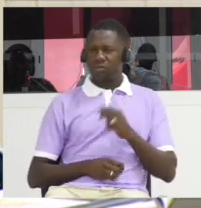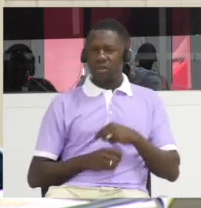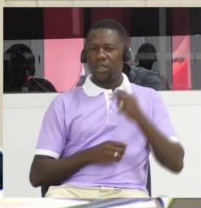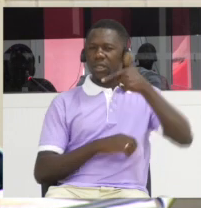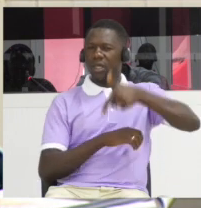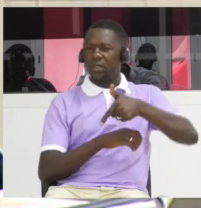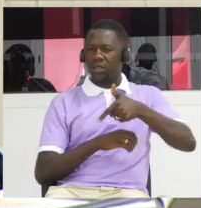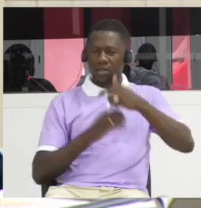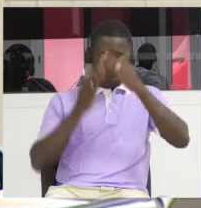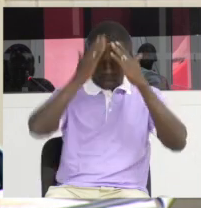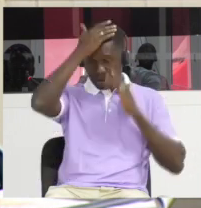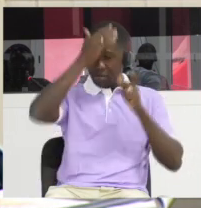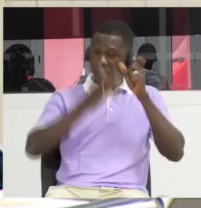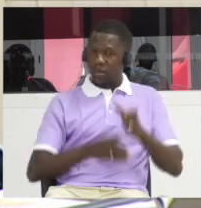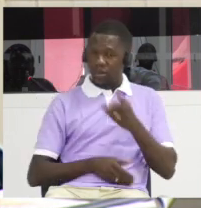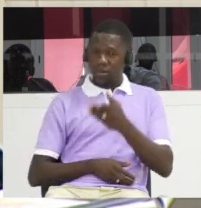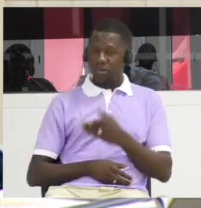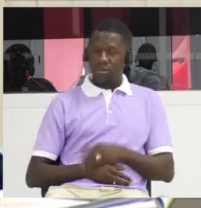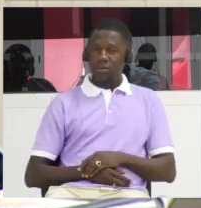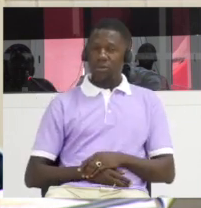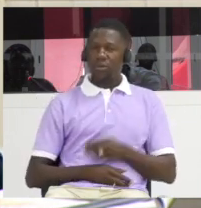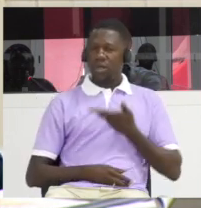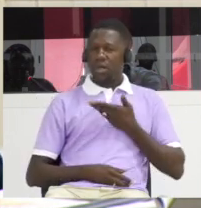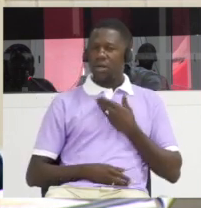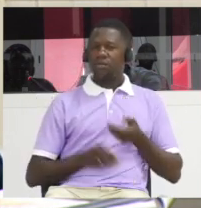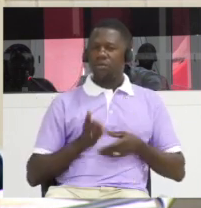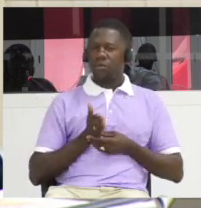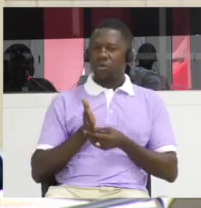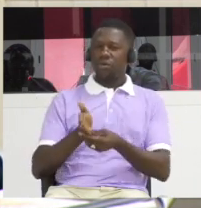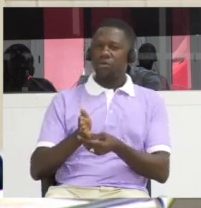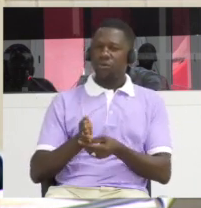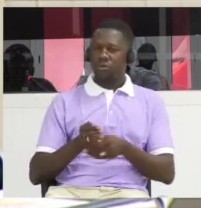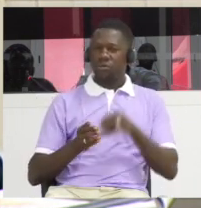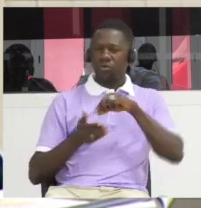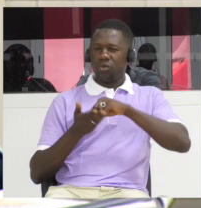officers, you know, were assumed command